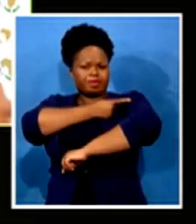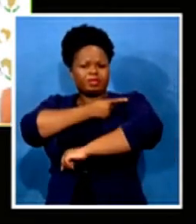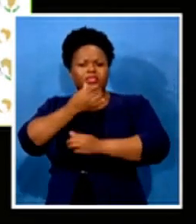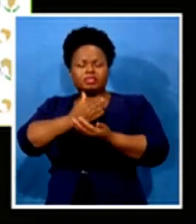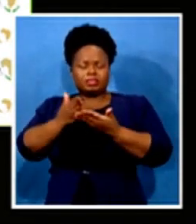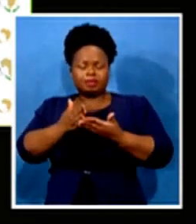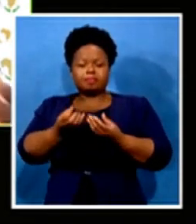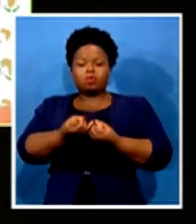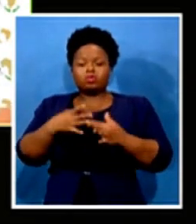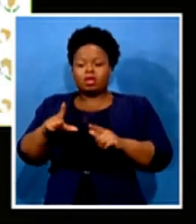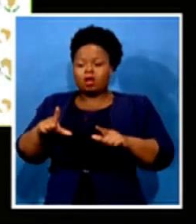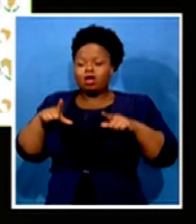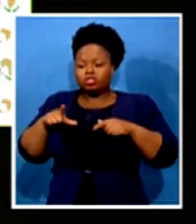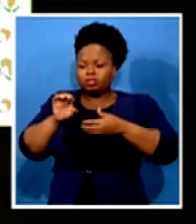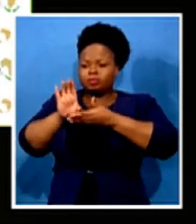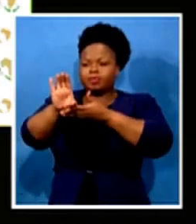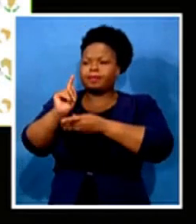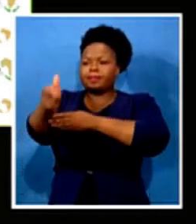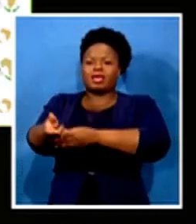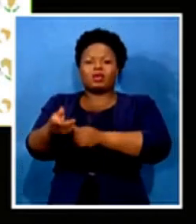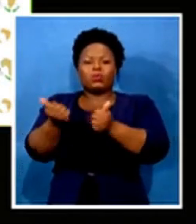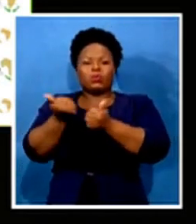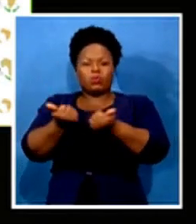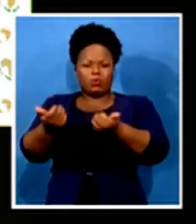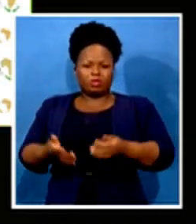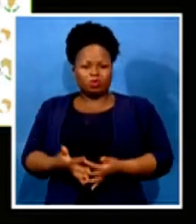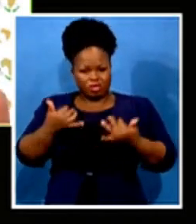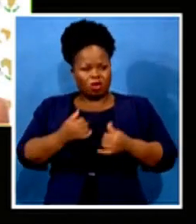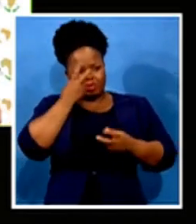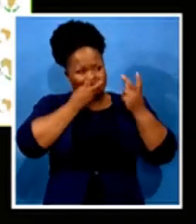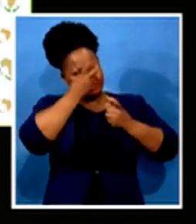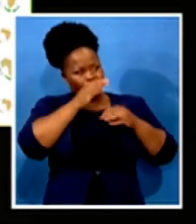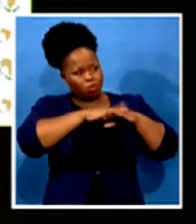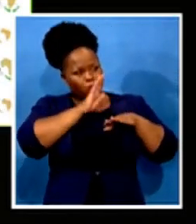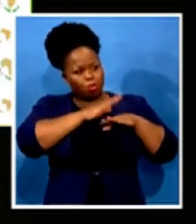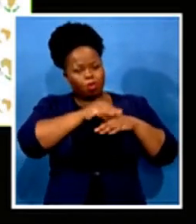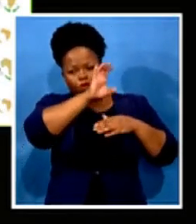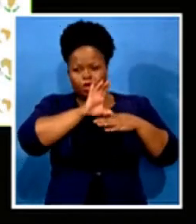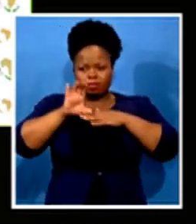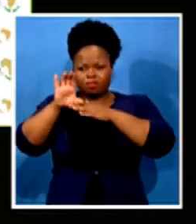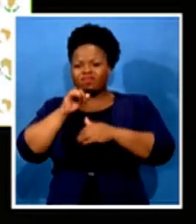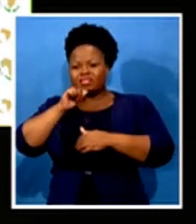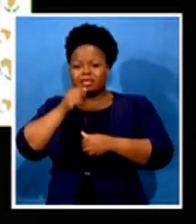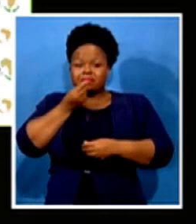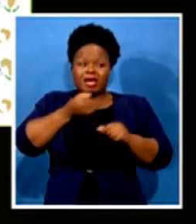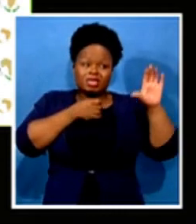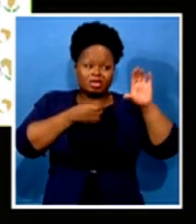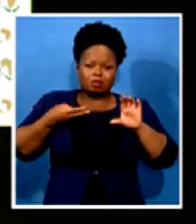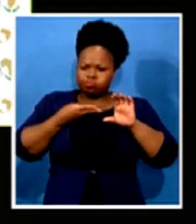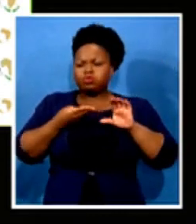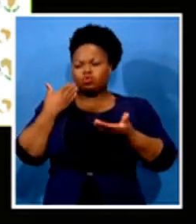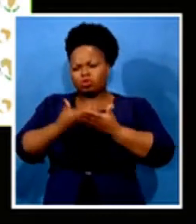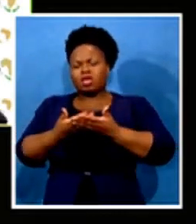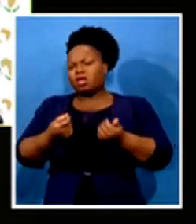find additional excess amount of doses where even if you have the money, you can go get it outside of the COVAX facility